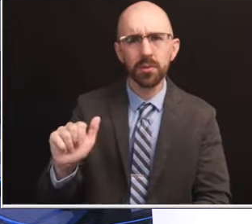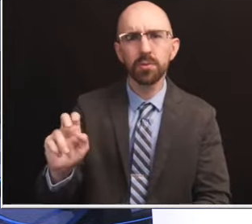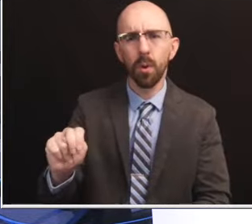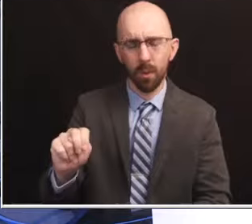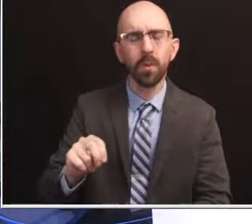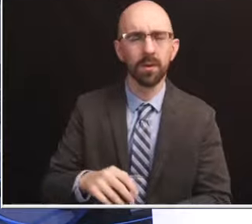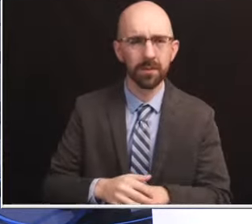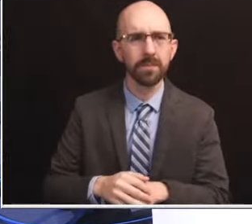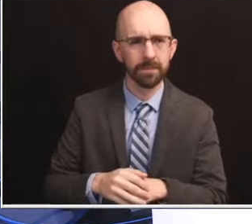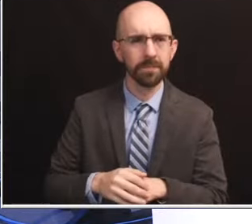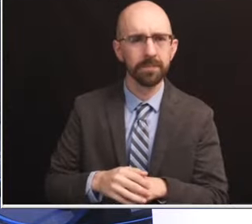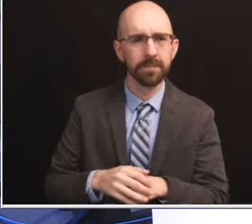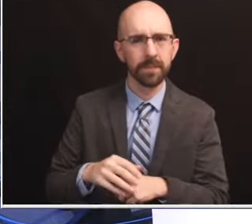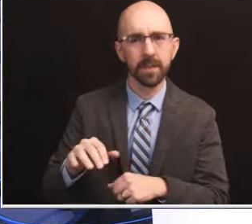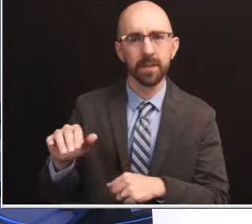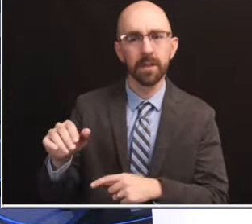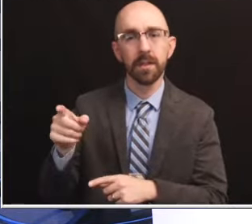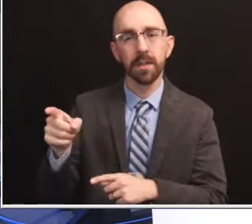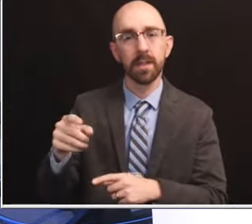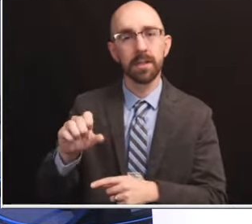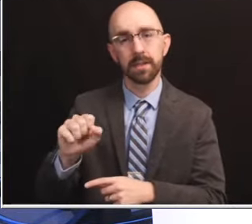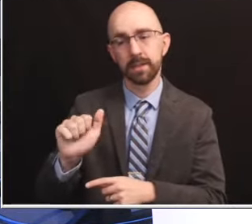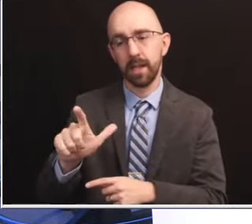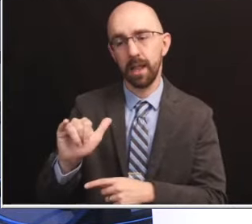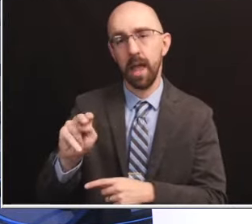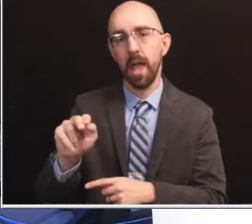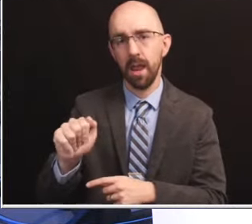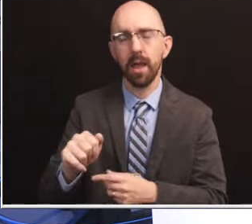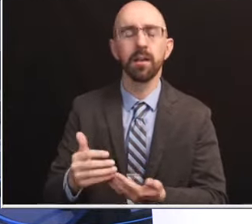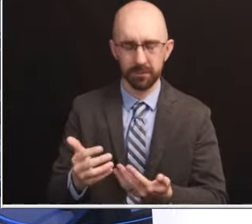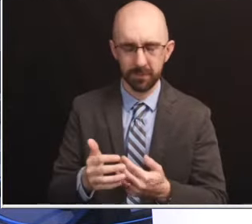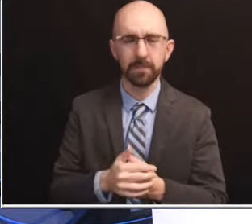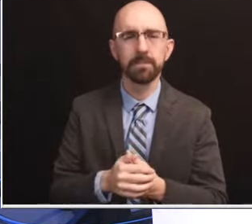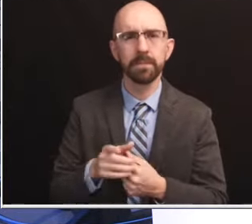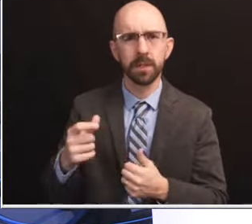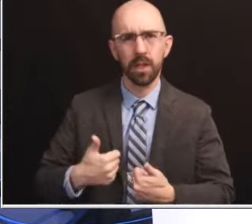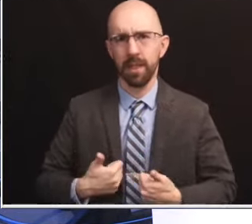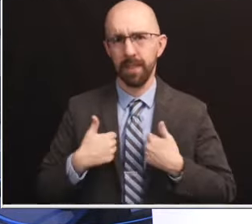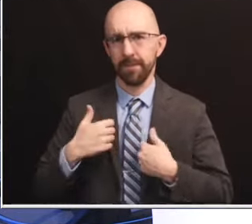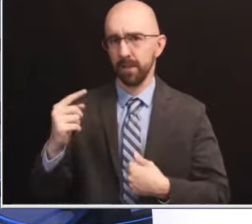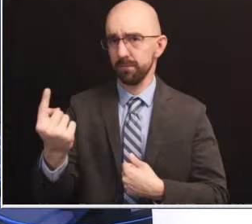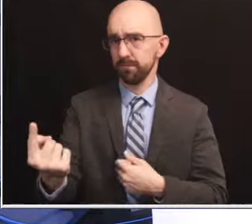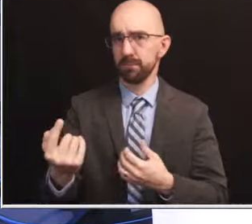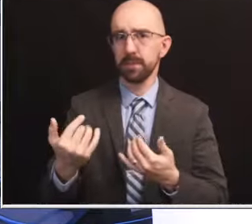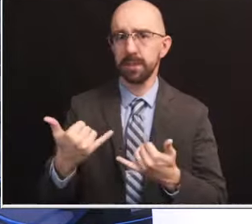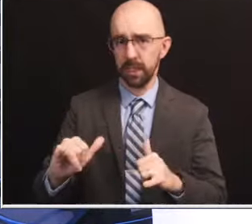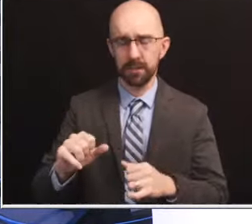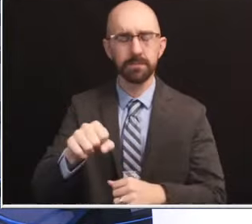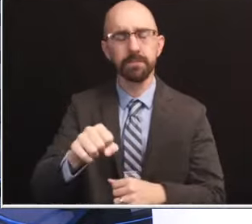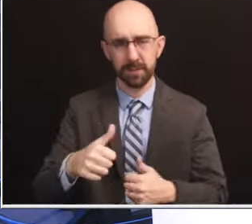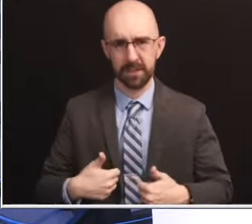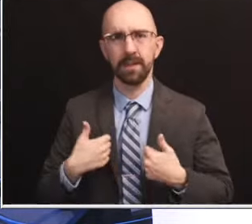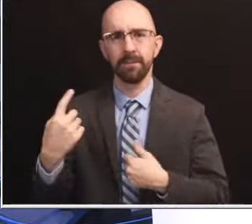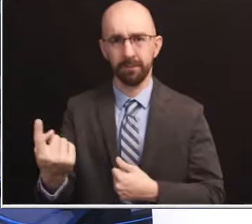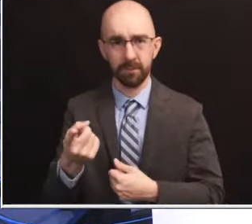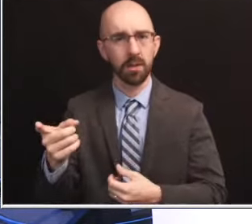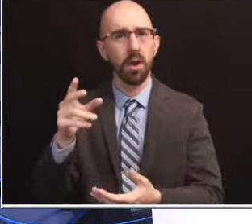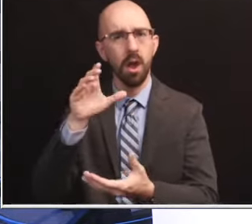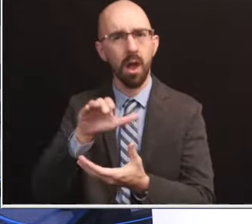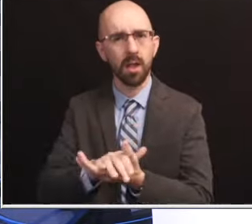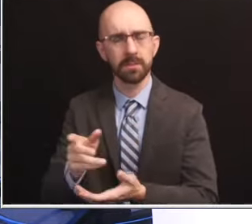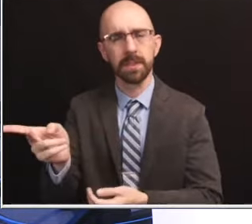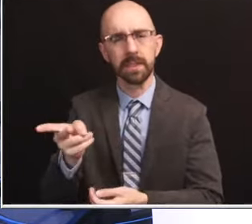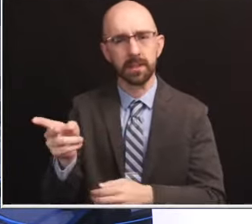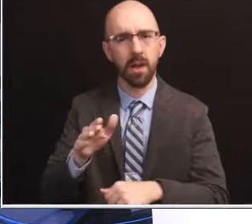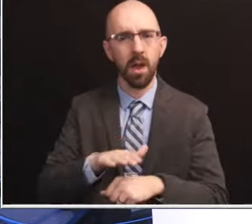Joan does Jackson. Joan's in Salina. Joan is in Salina. Does she live on her own still? She does. So she and her husband are on their